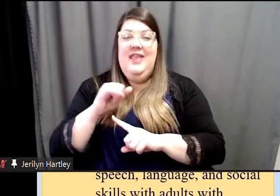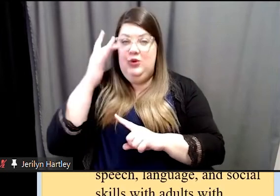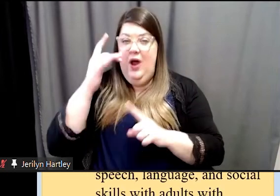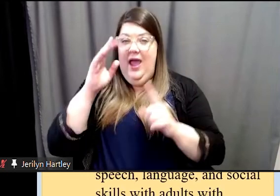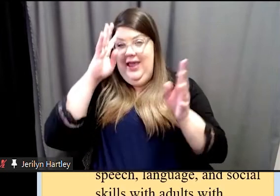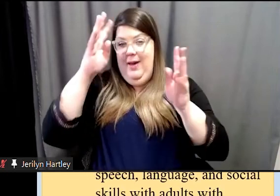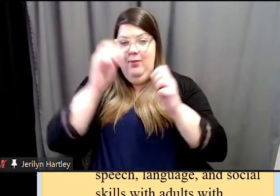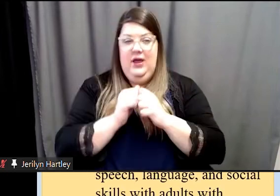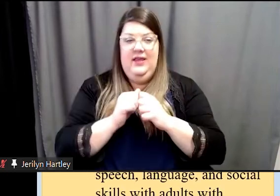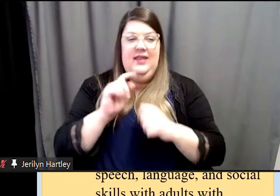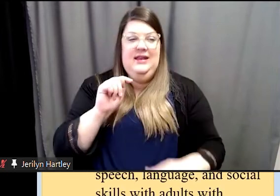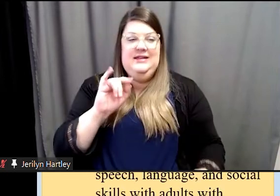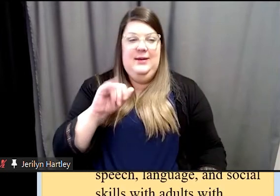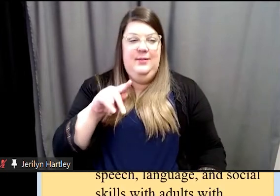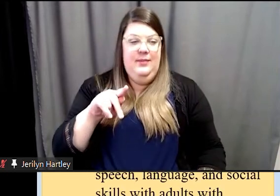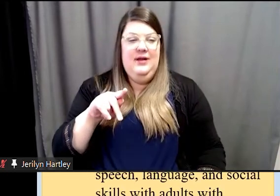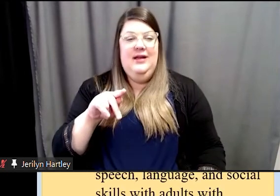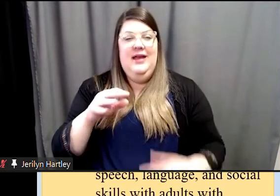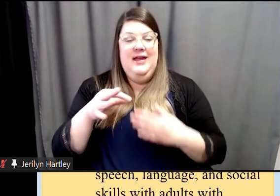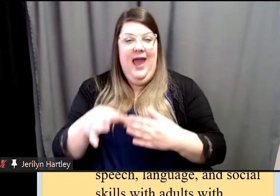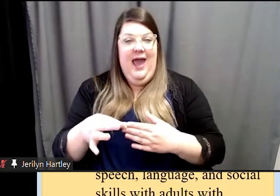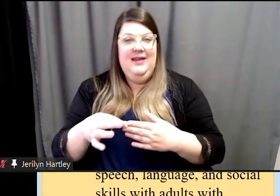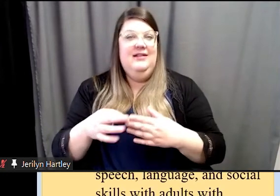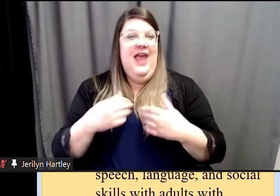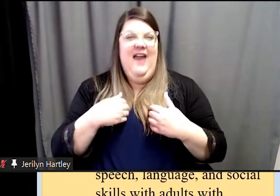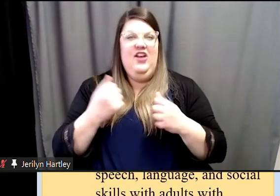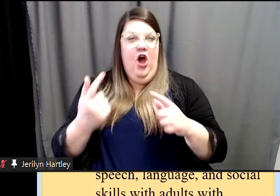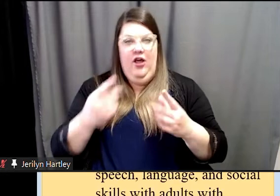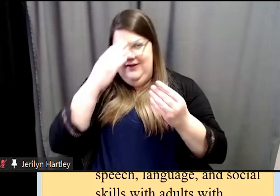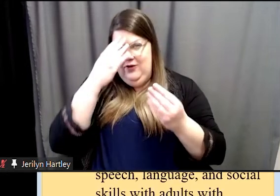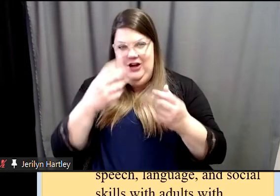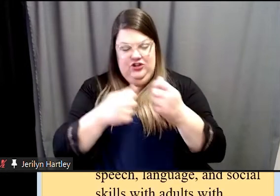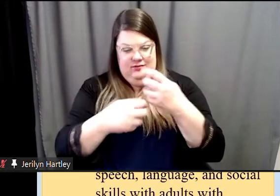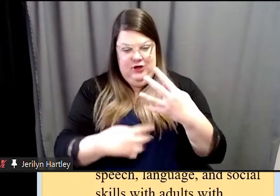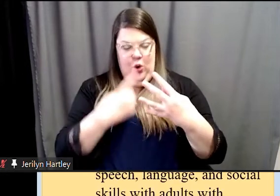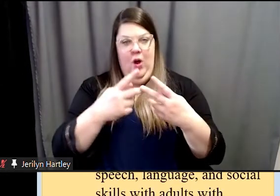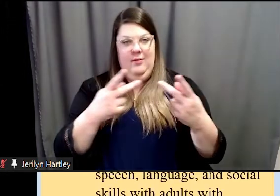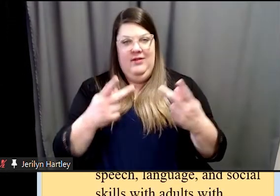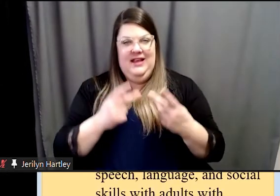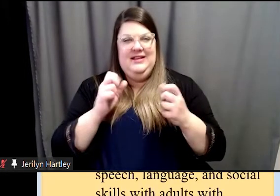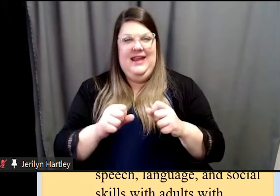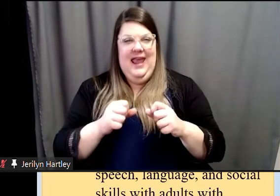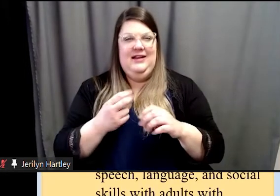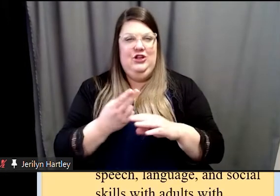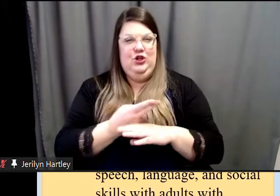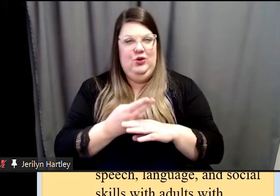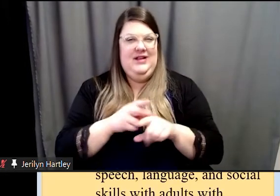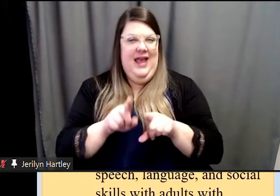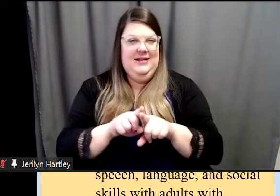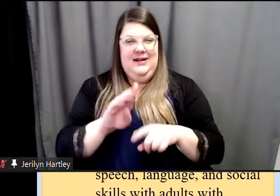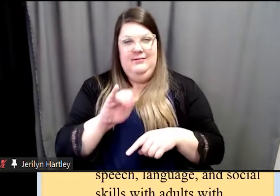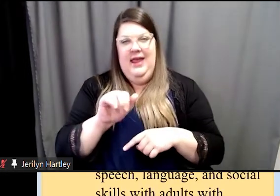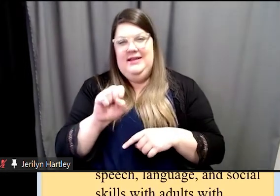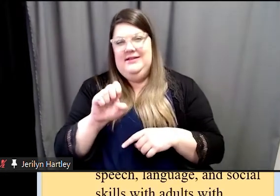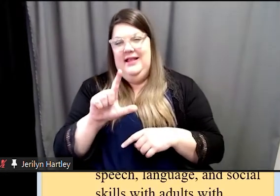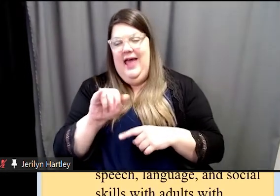with creating a tip guide. Having all this information in one place can kind of serve as a baseline document or resource